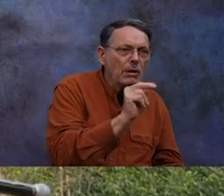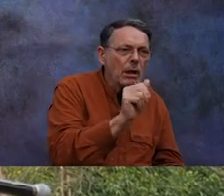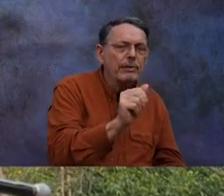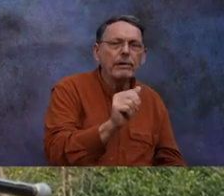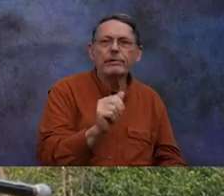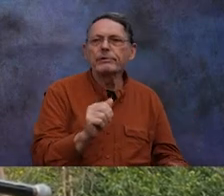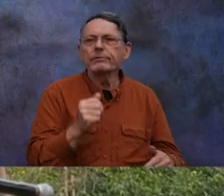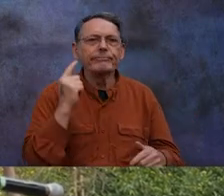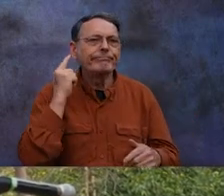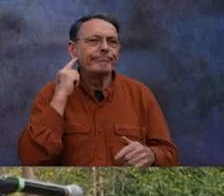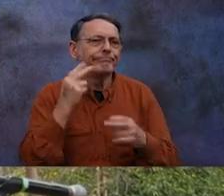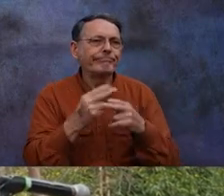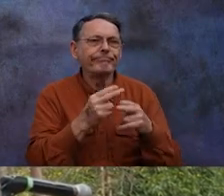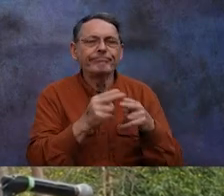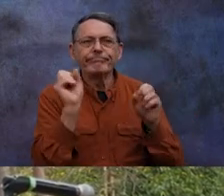Donna.